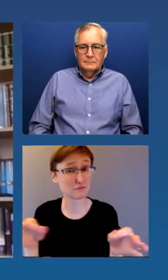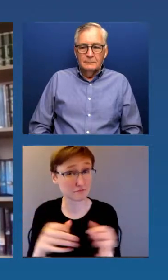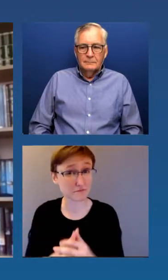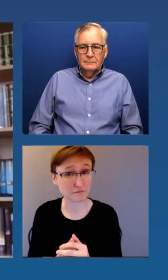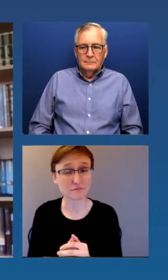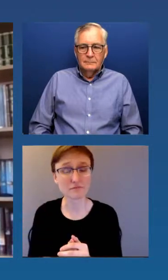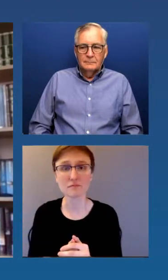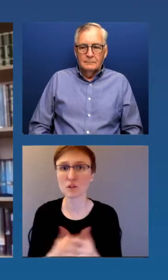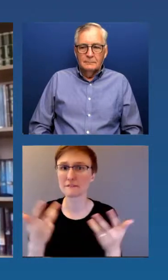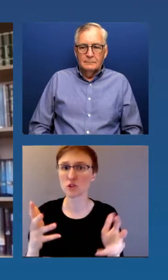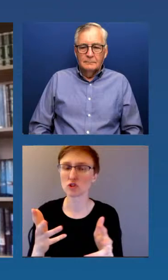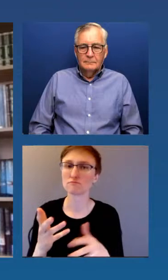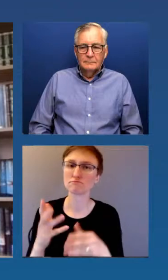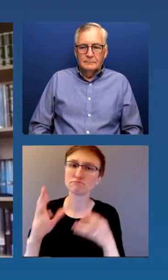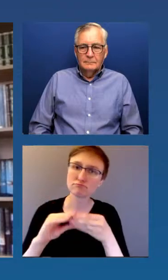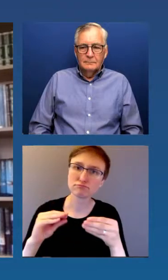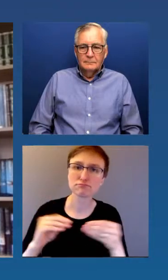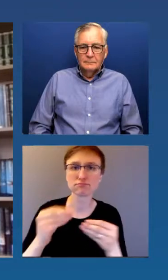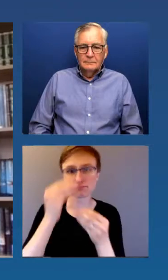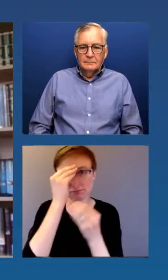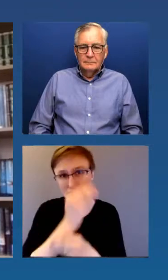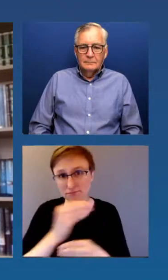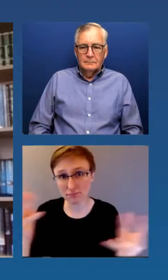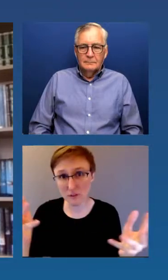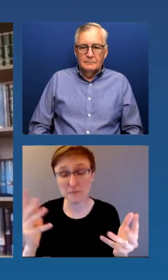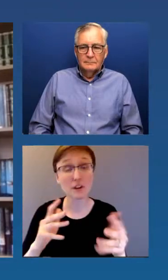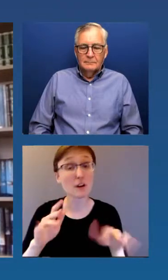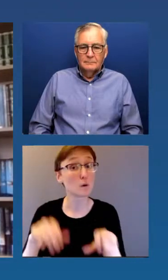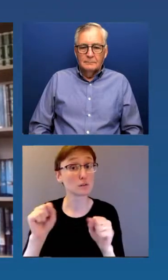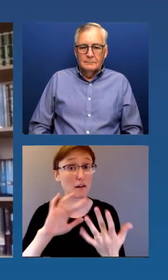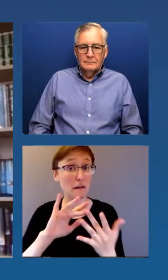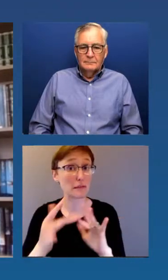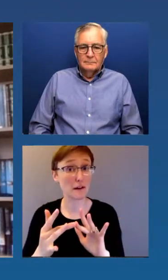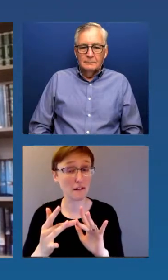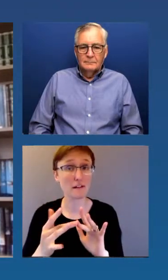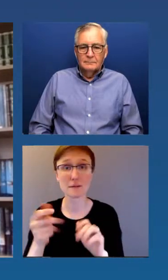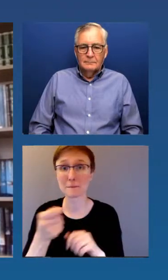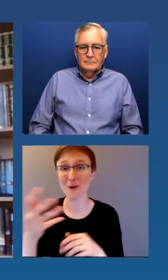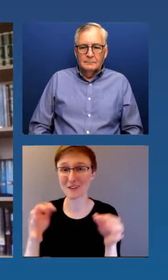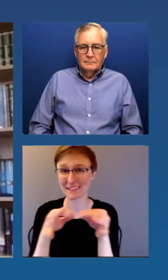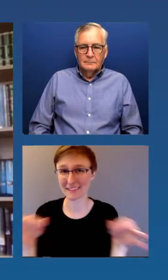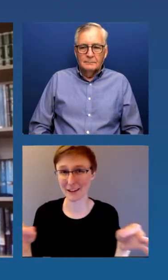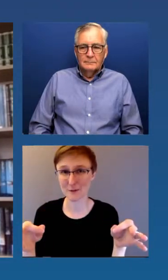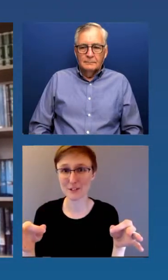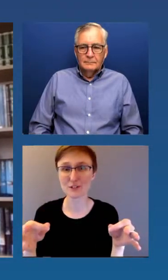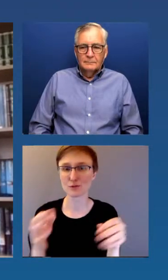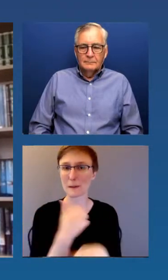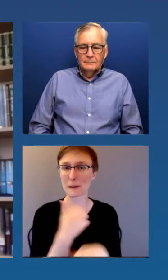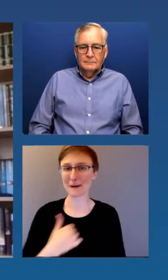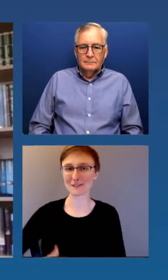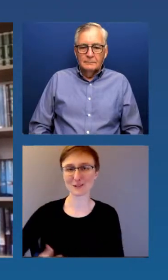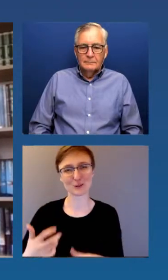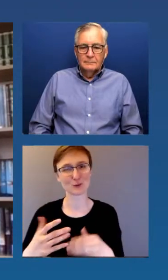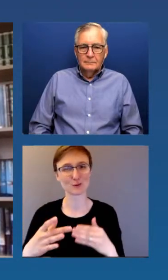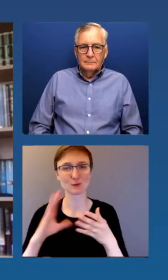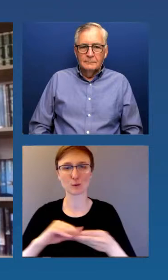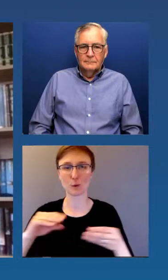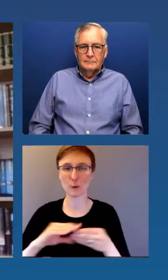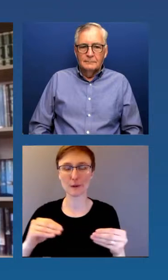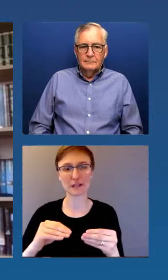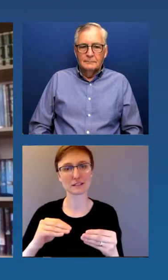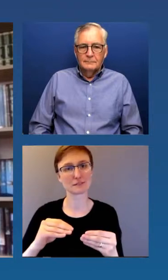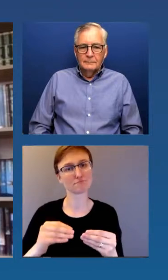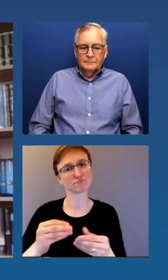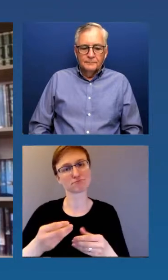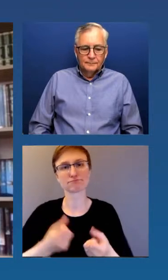COVID information. We also launched an online series of multilingual ambassador stories, which are videos featuring